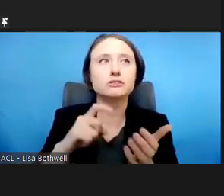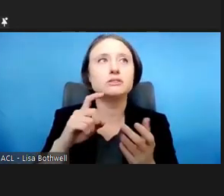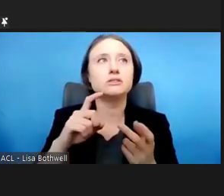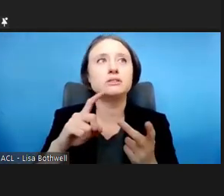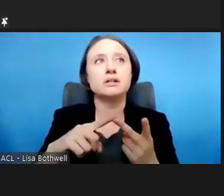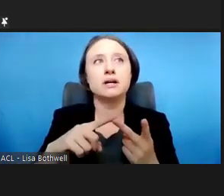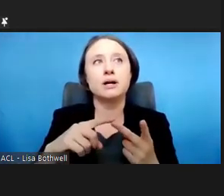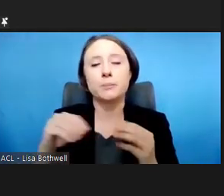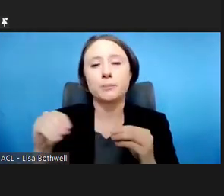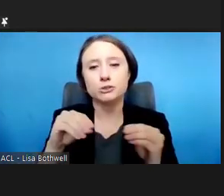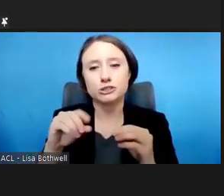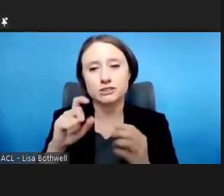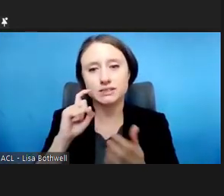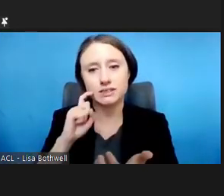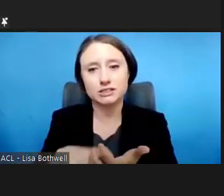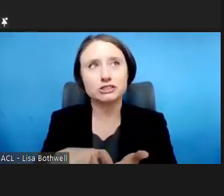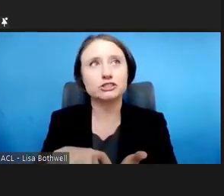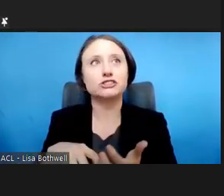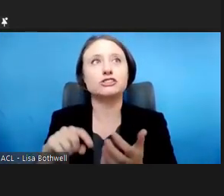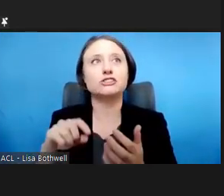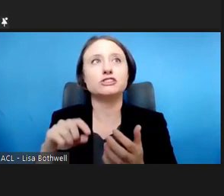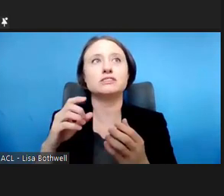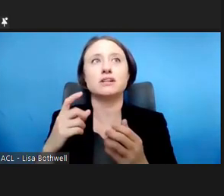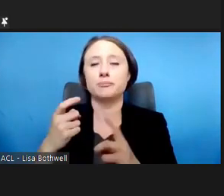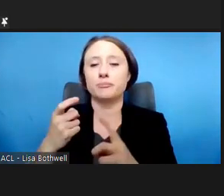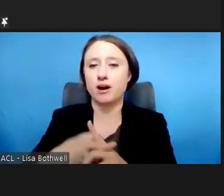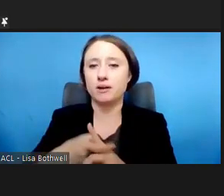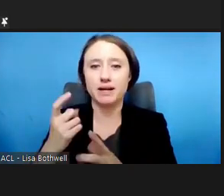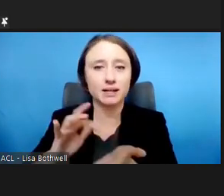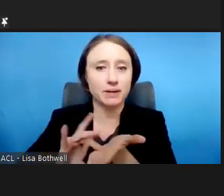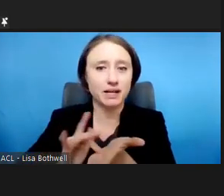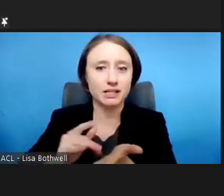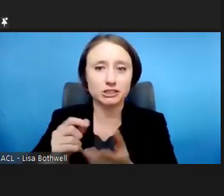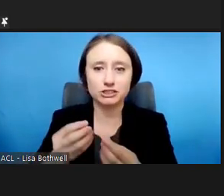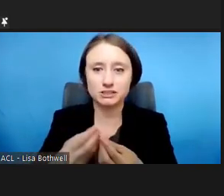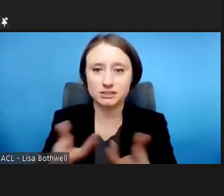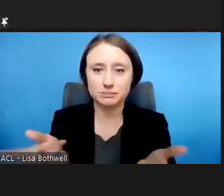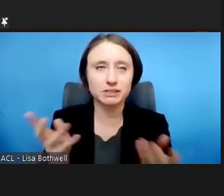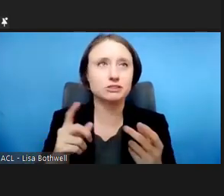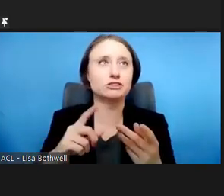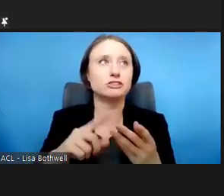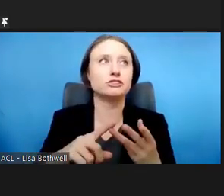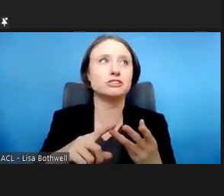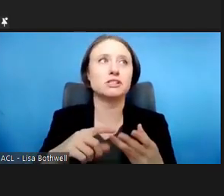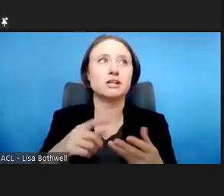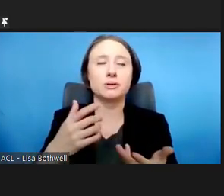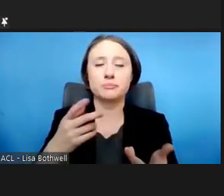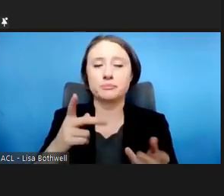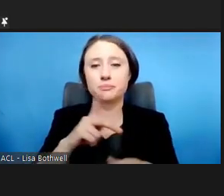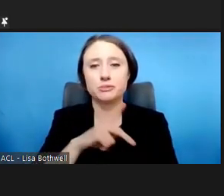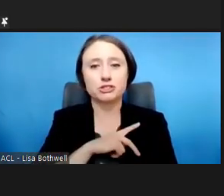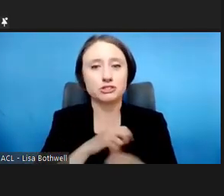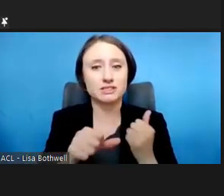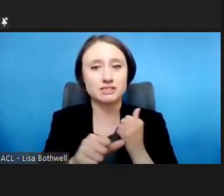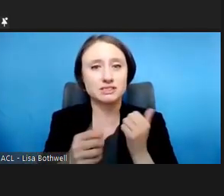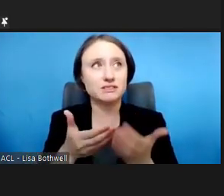home. Some of these technologies include window sensors, motion sensors, automatic medication